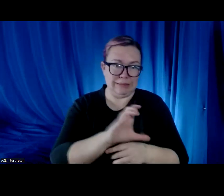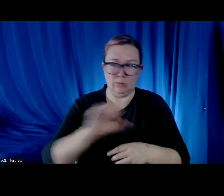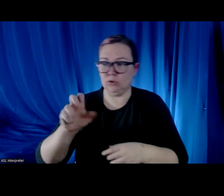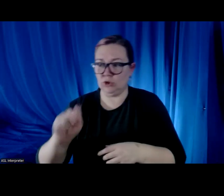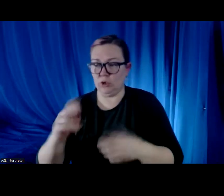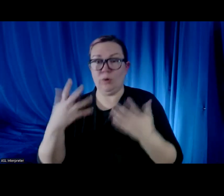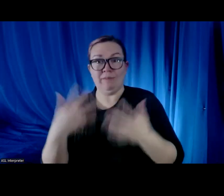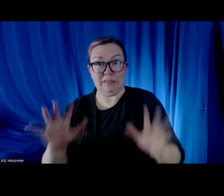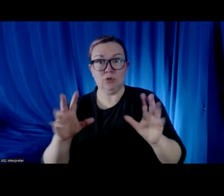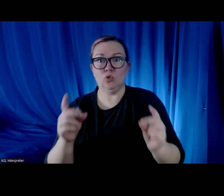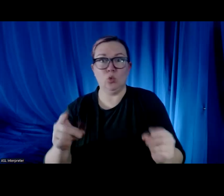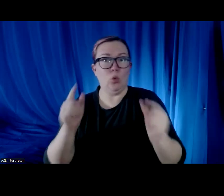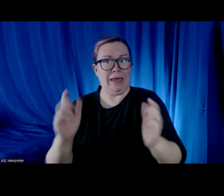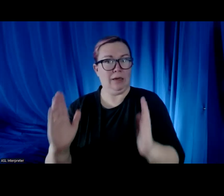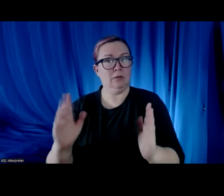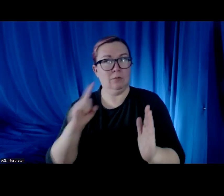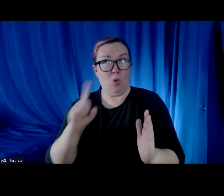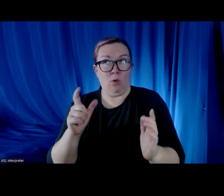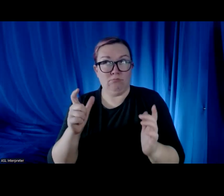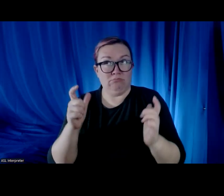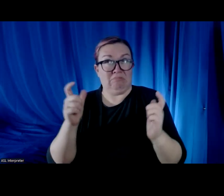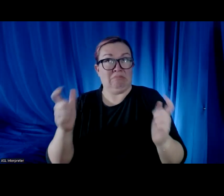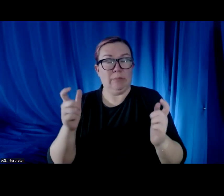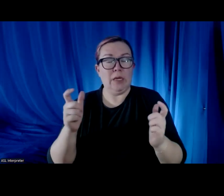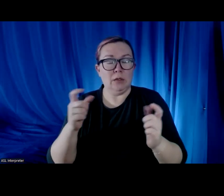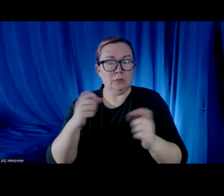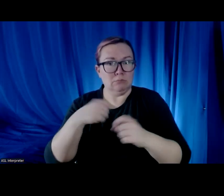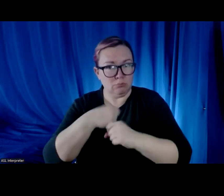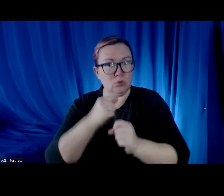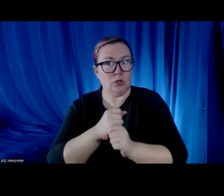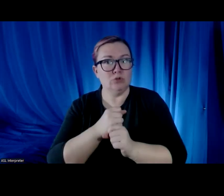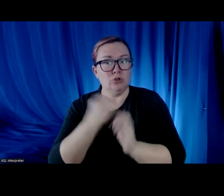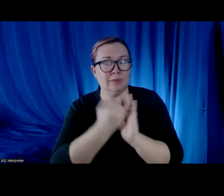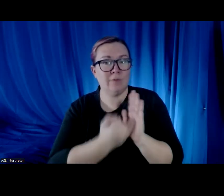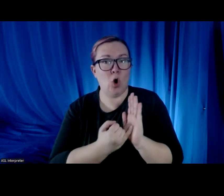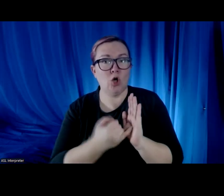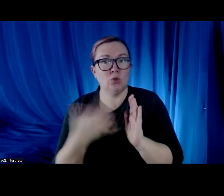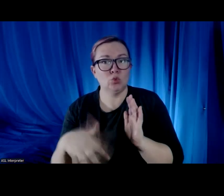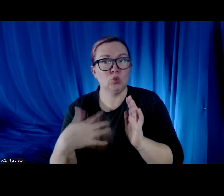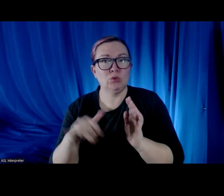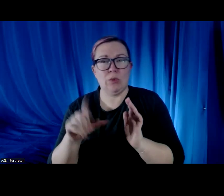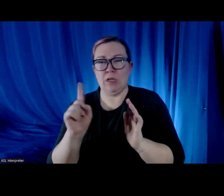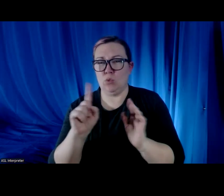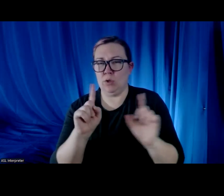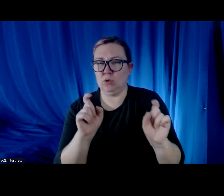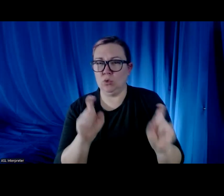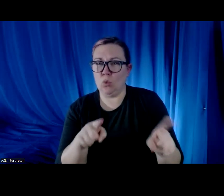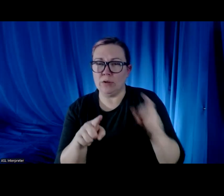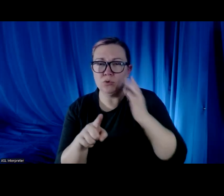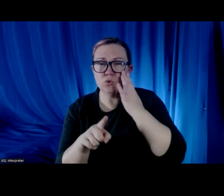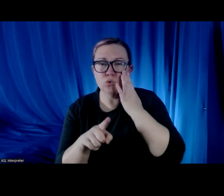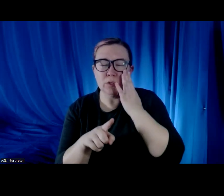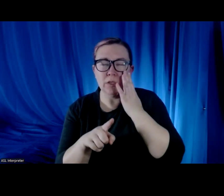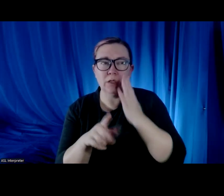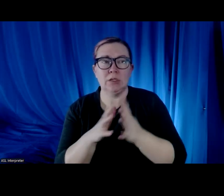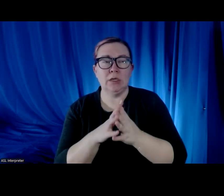for a pretty large scale production. And so that's where my question lies, is that